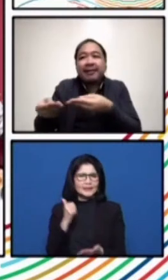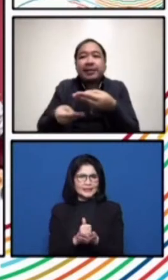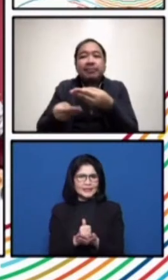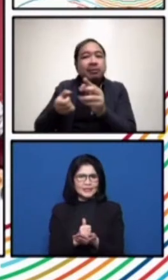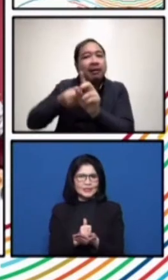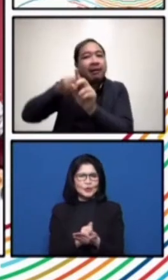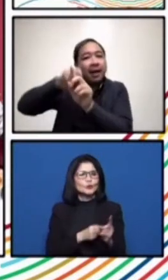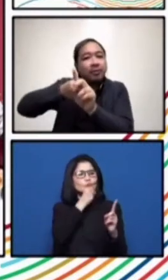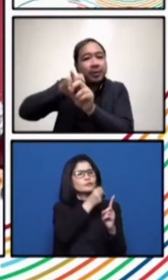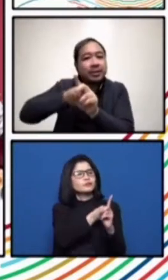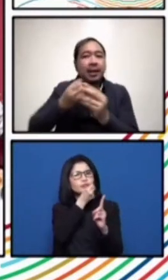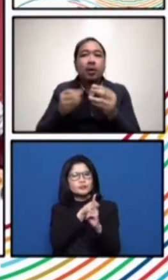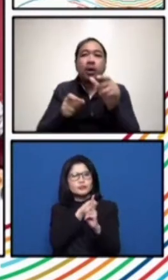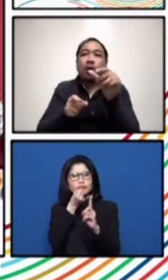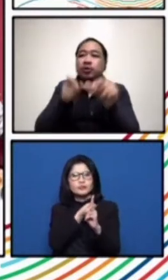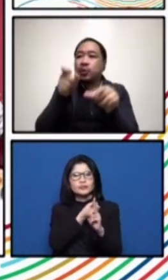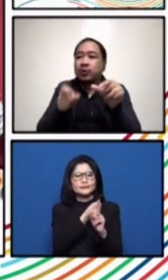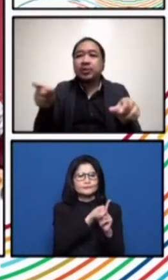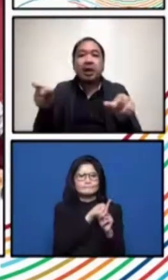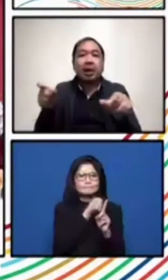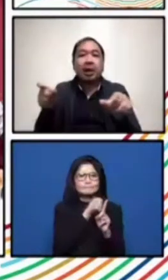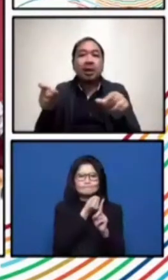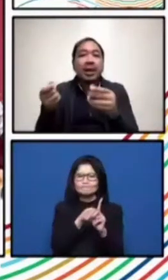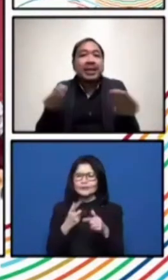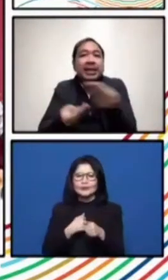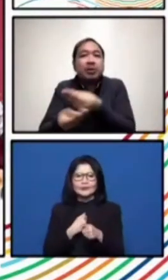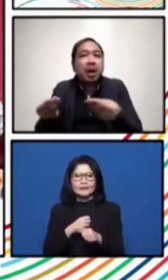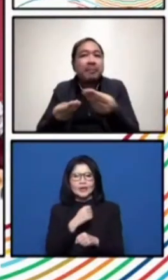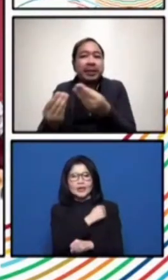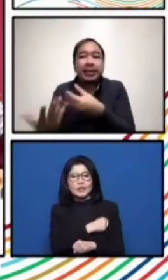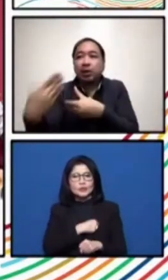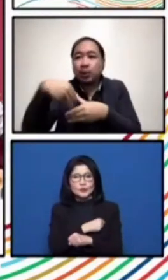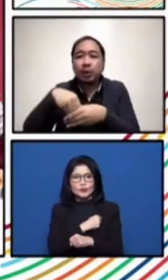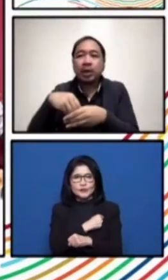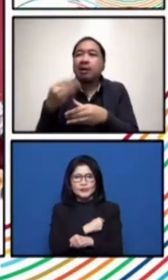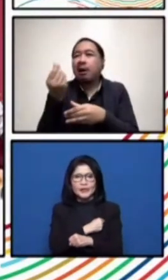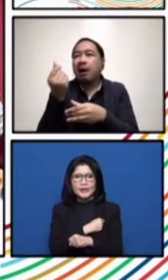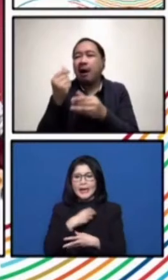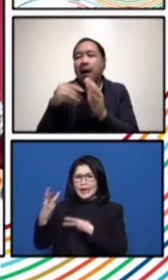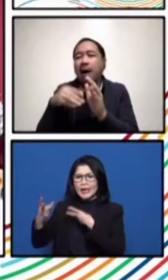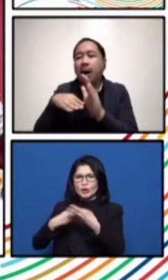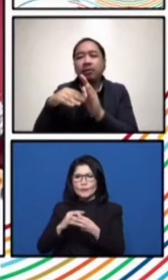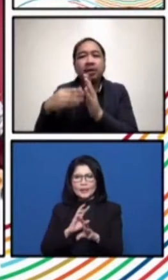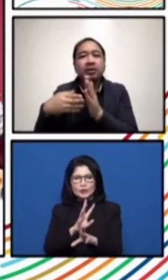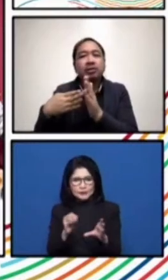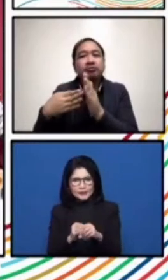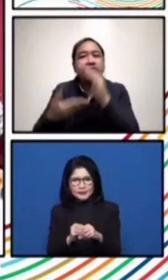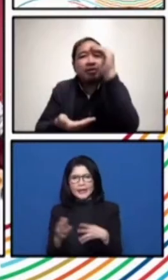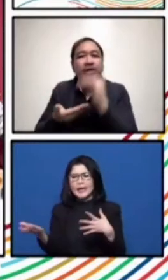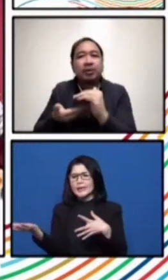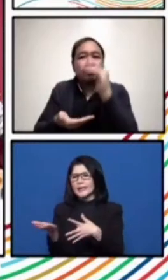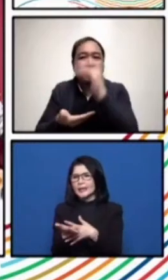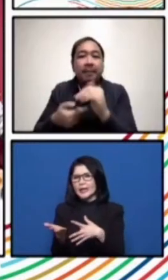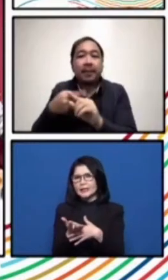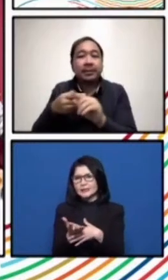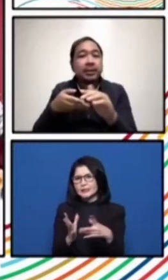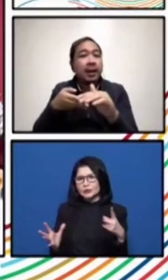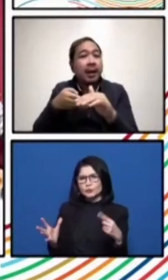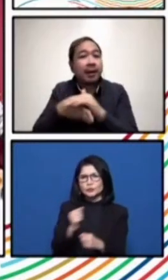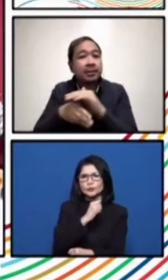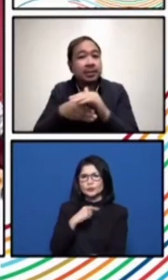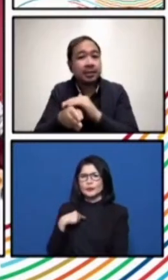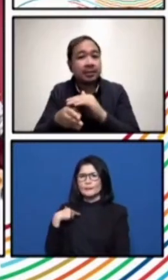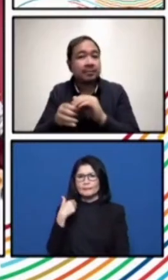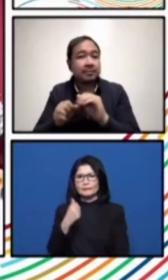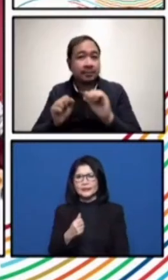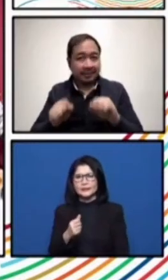to ensure social and economic inclusion affordability of an access to opportunities so now we can